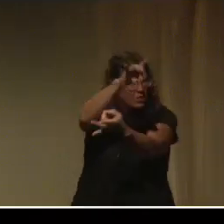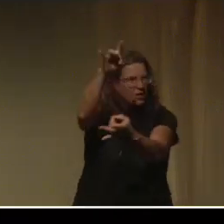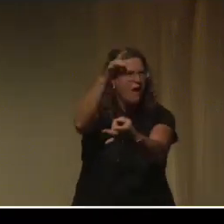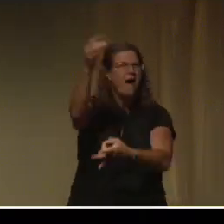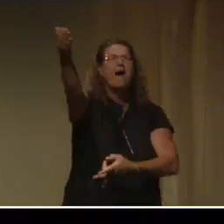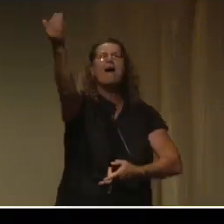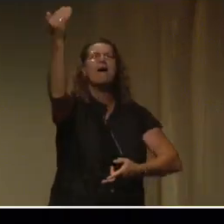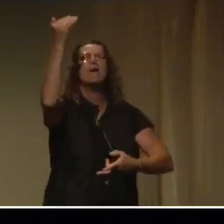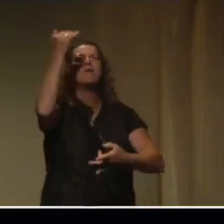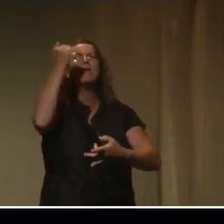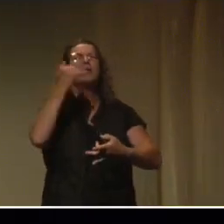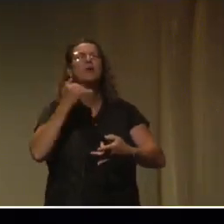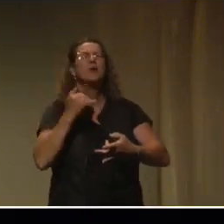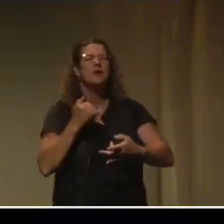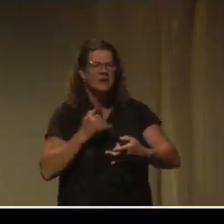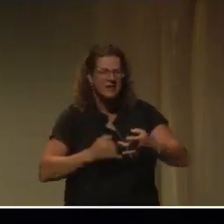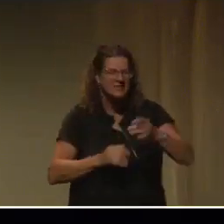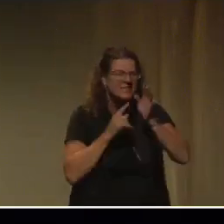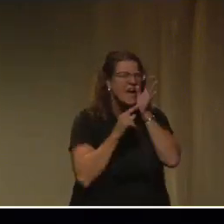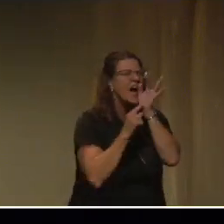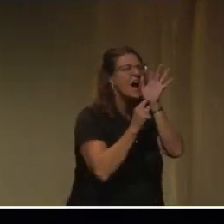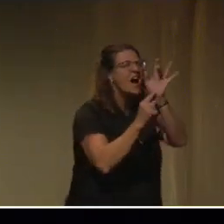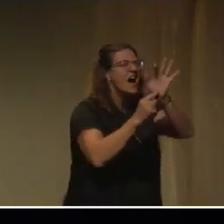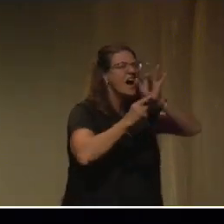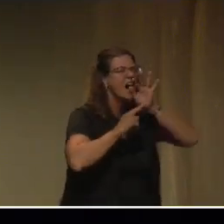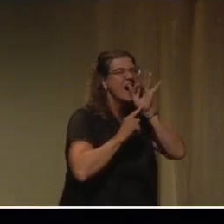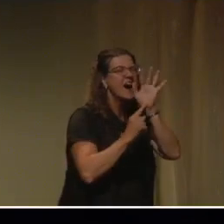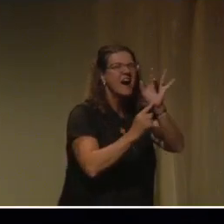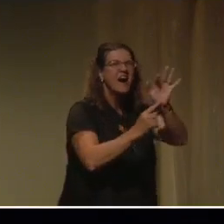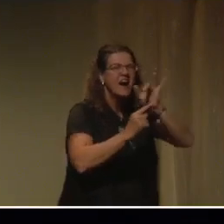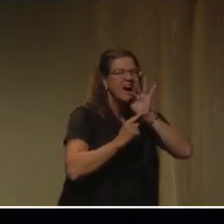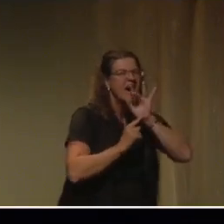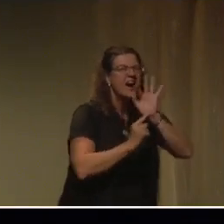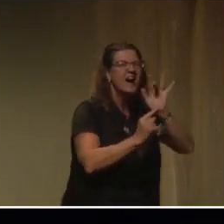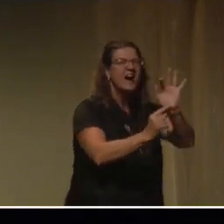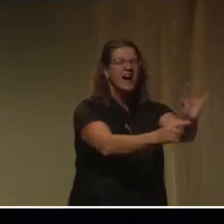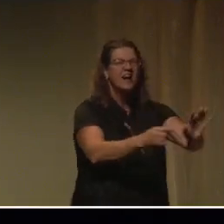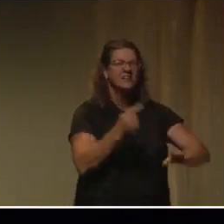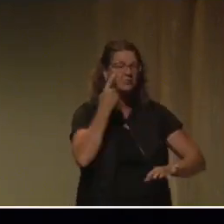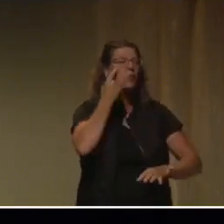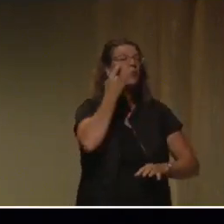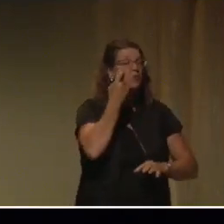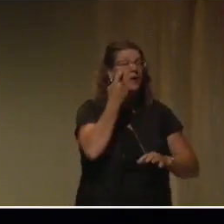Spirit come, tongues of fire.